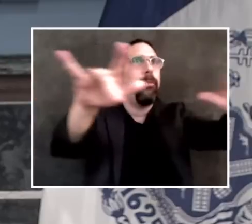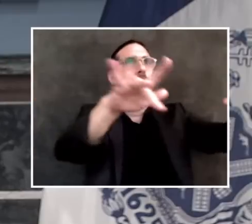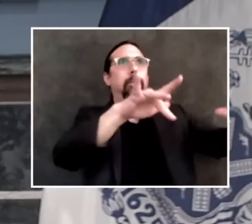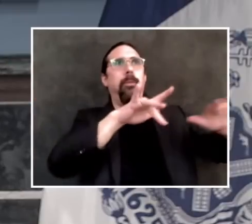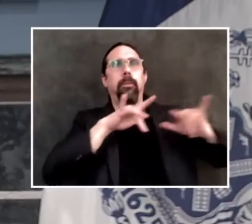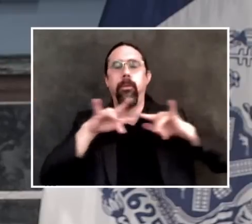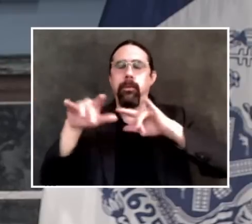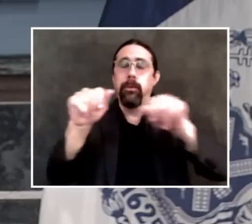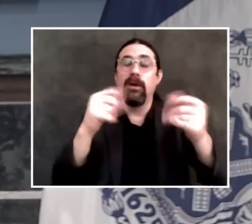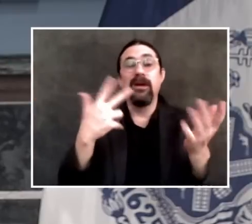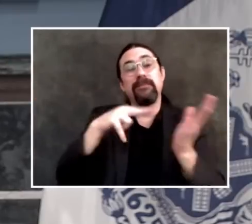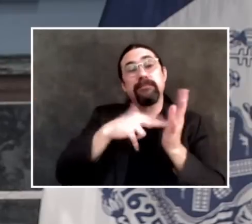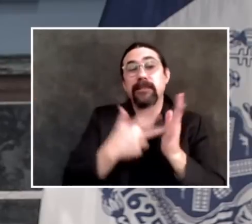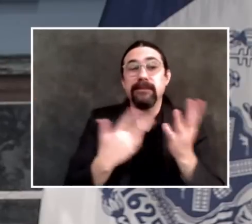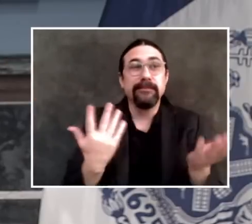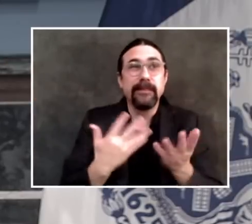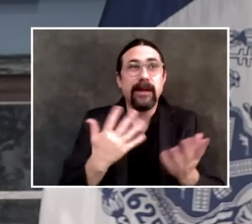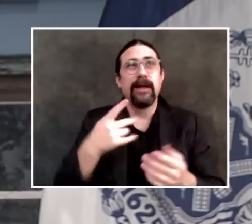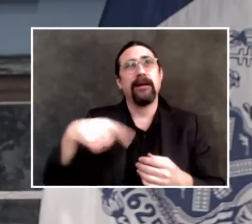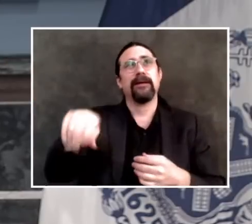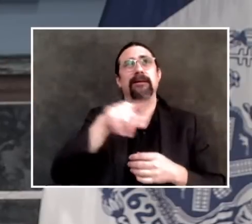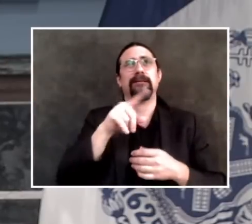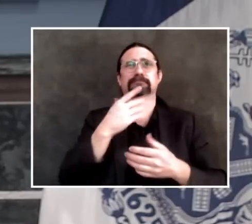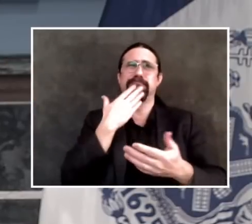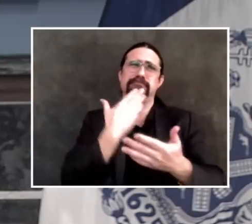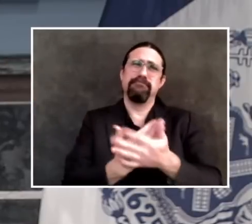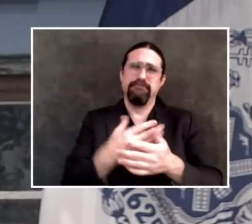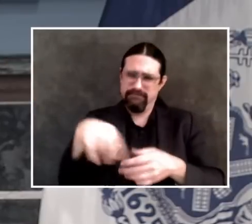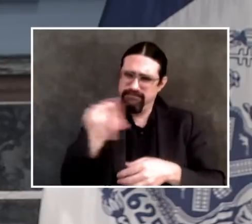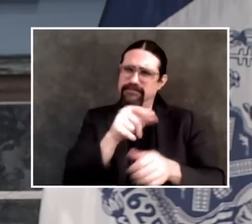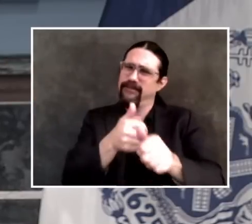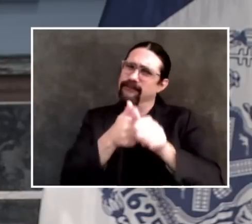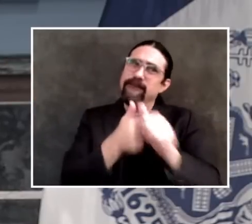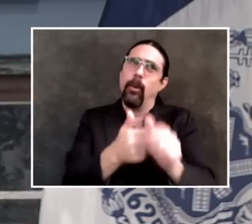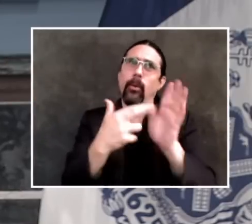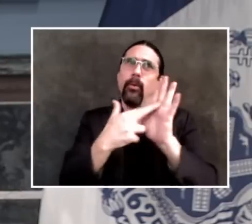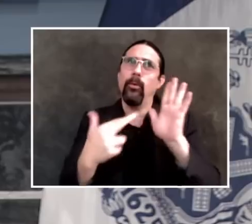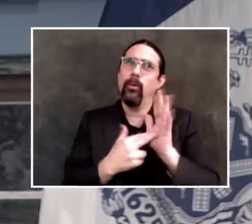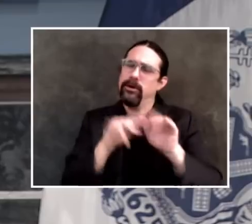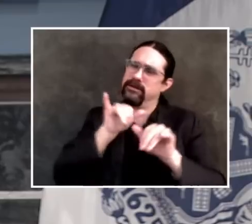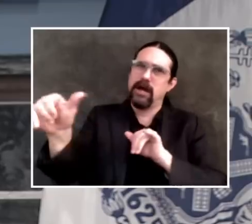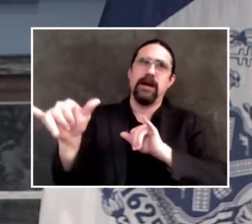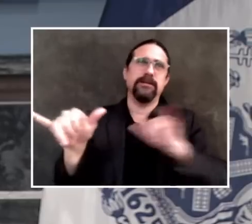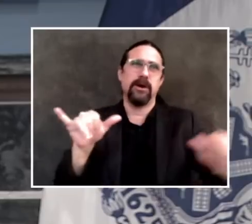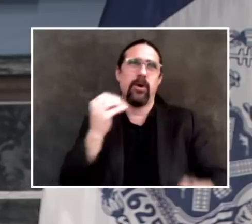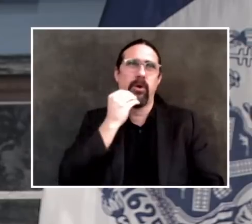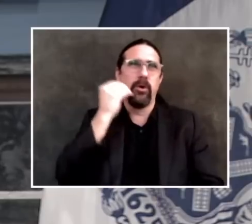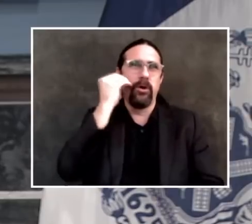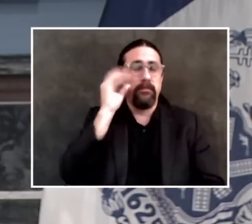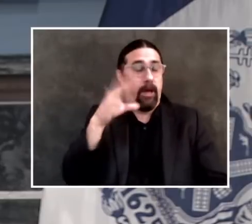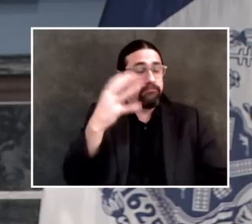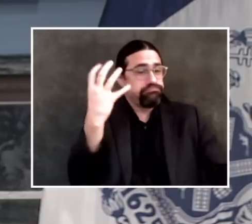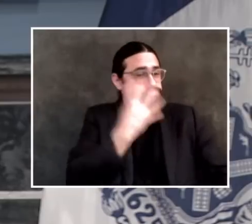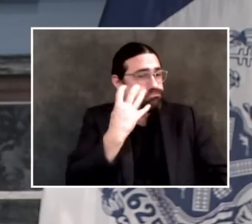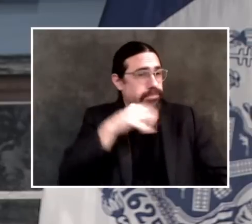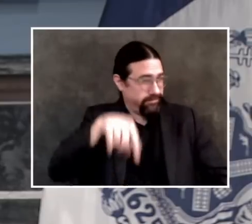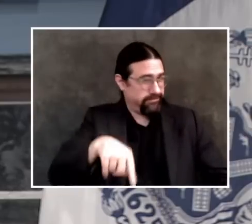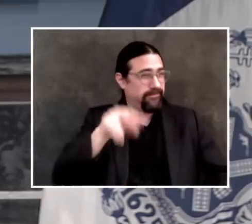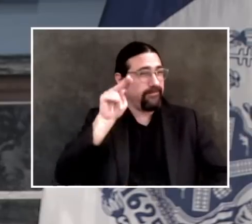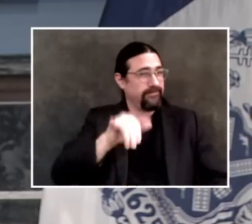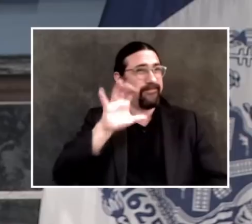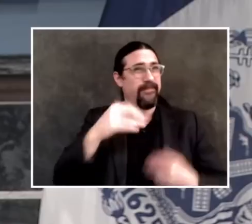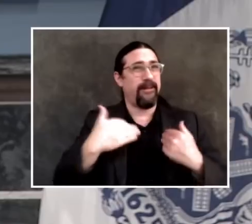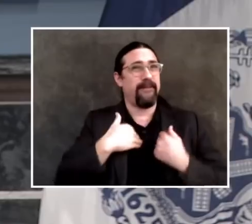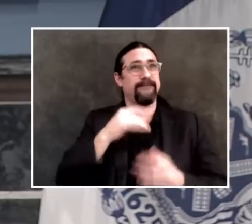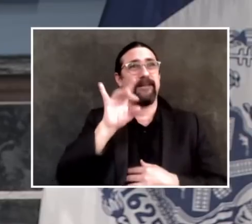of us, have to earn our way out of this horrible situation. Do we deserve what we've gotten? Of course not.